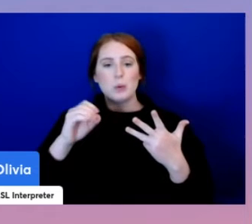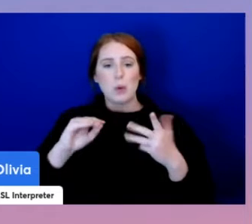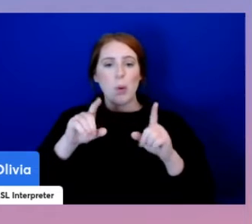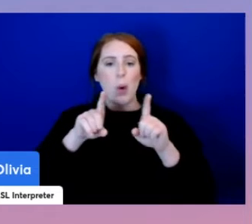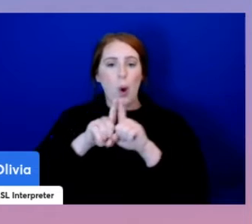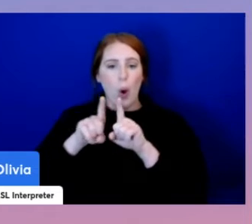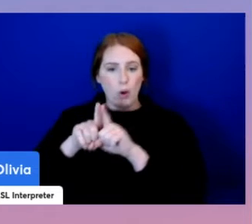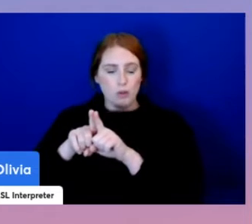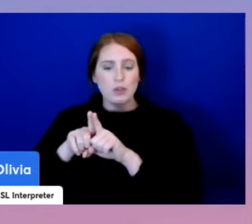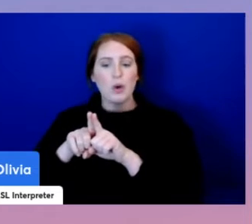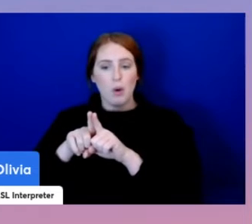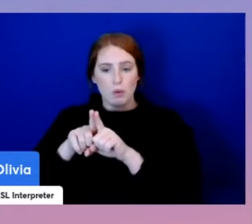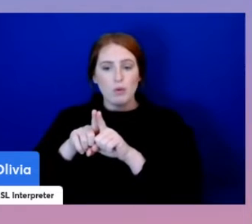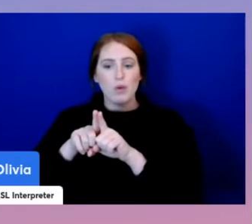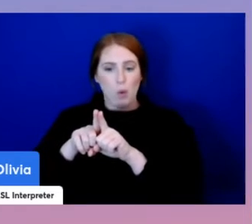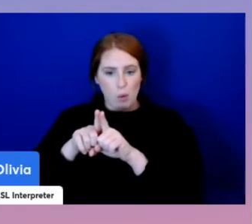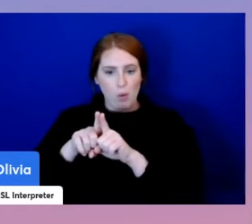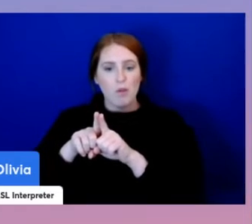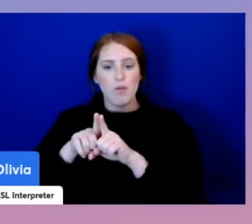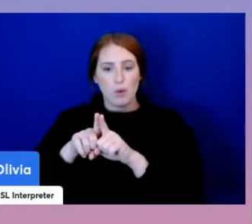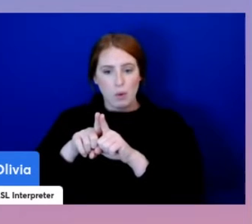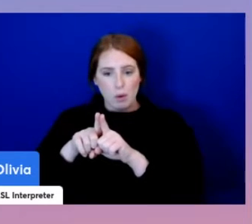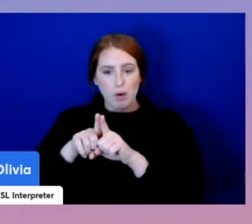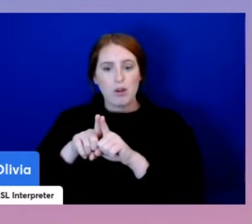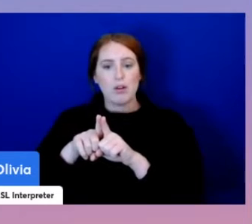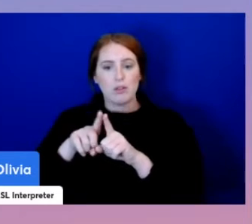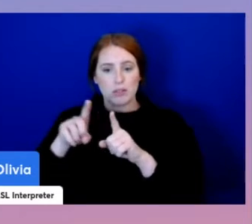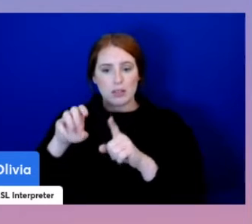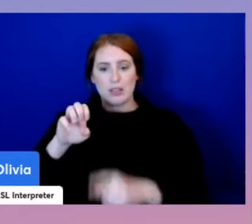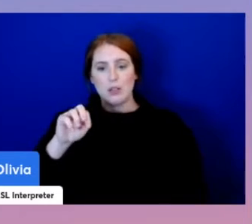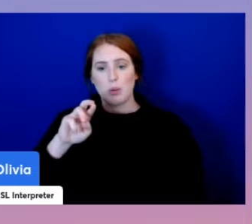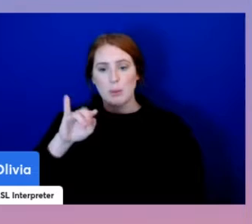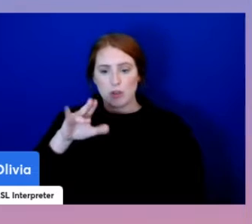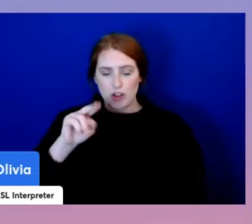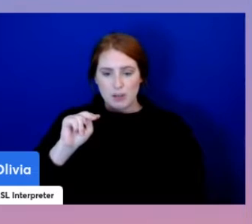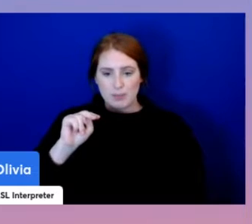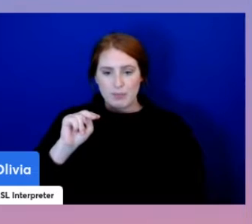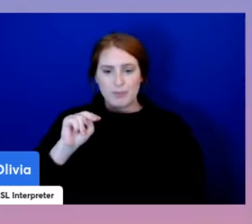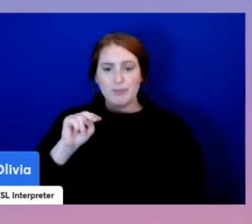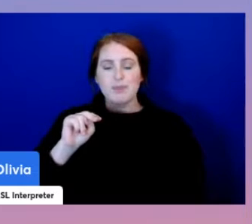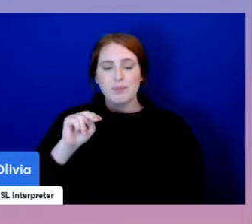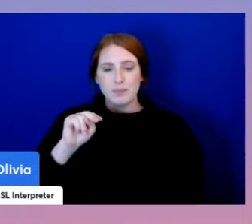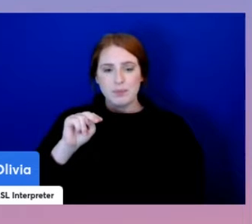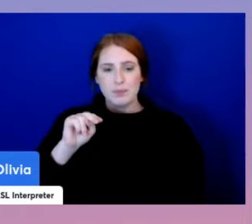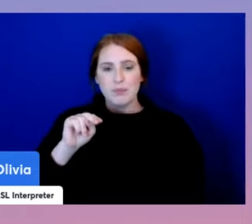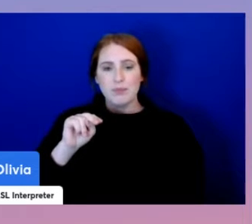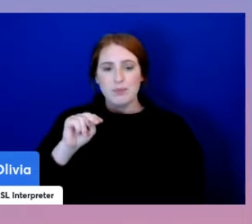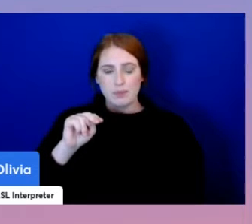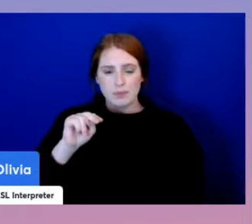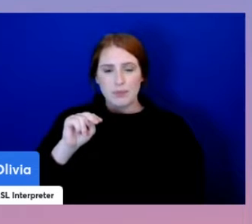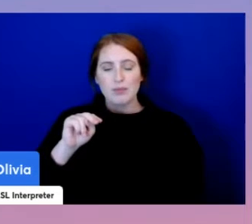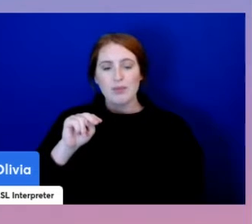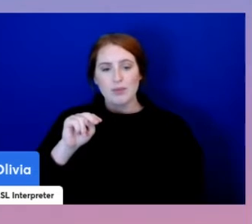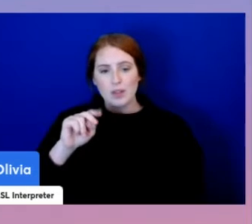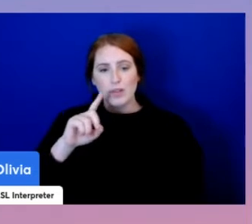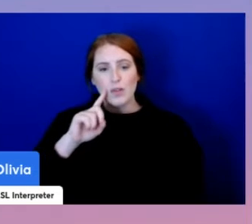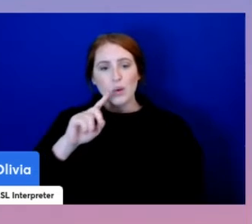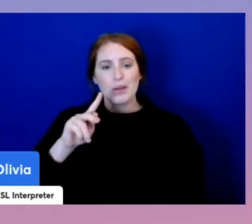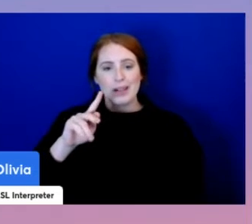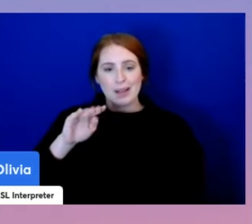queryable encryption support to KMIP protocol, which